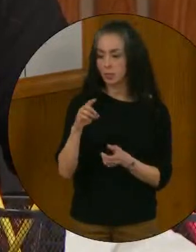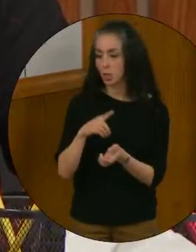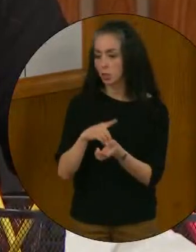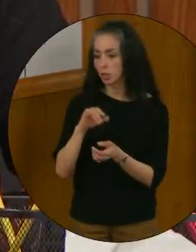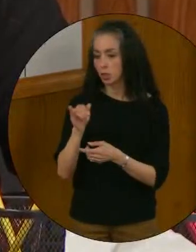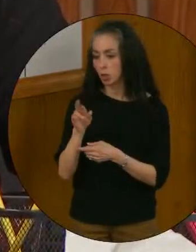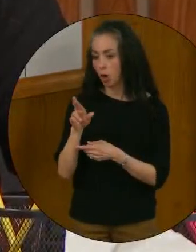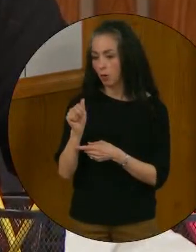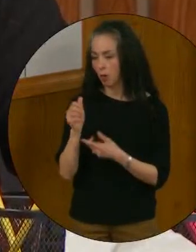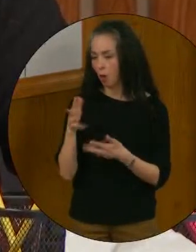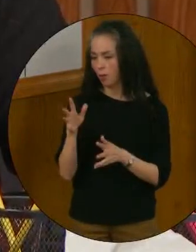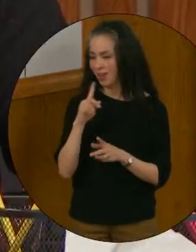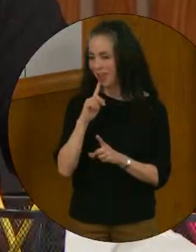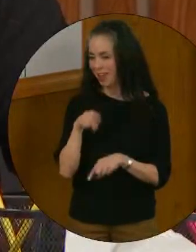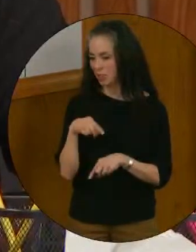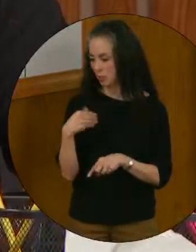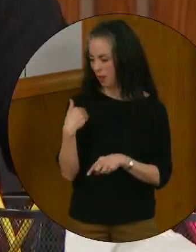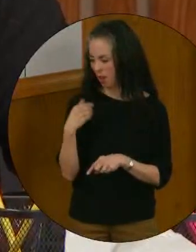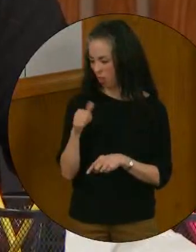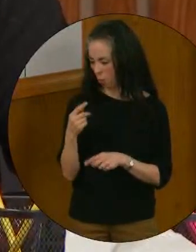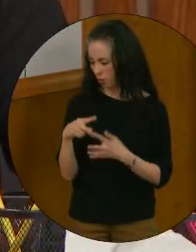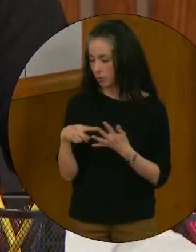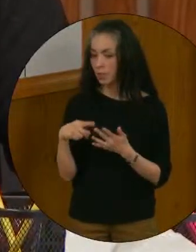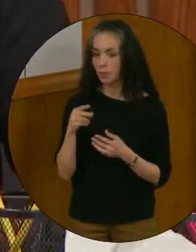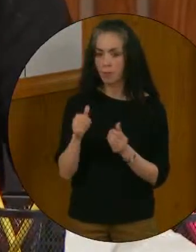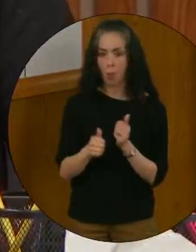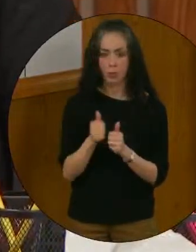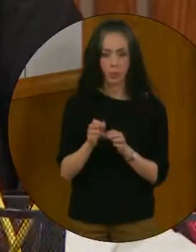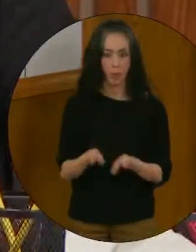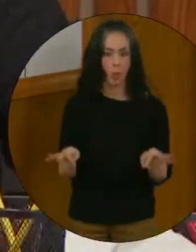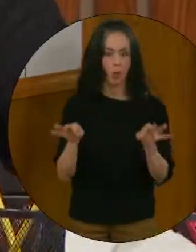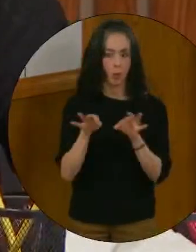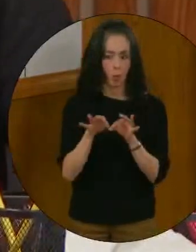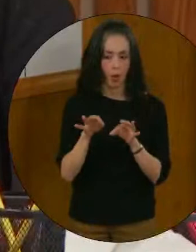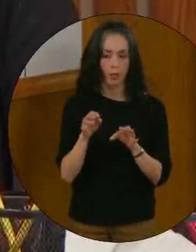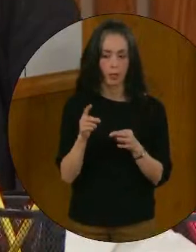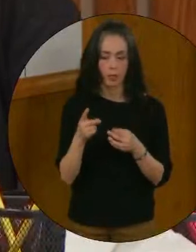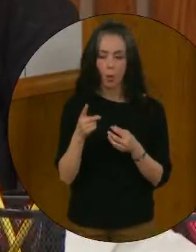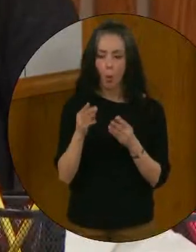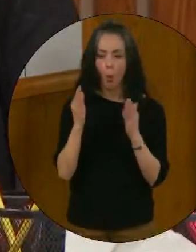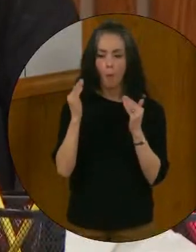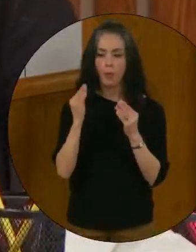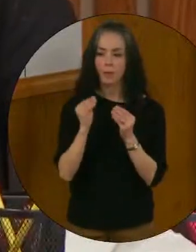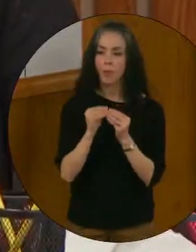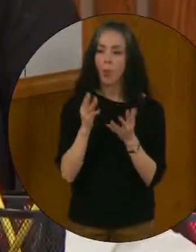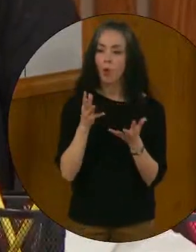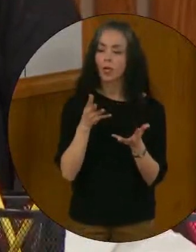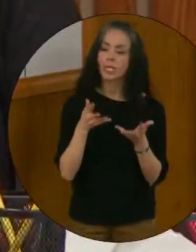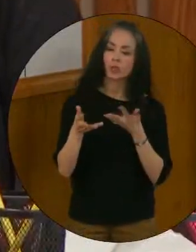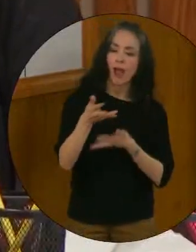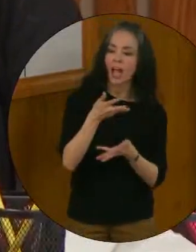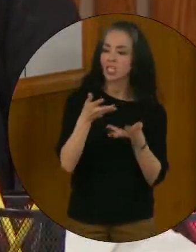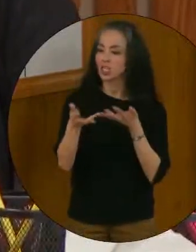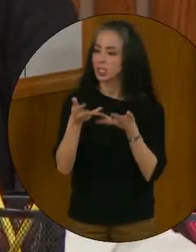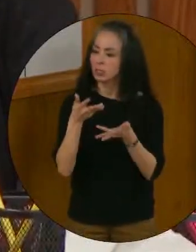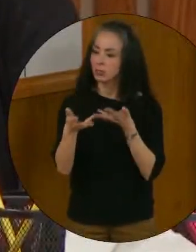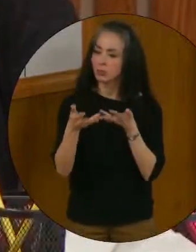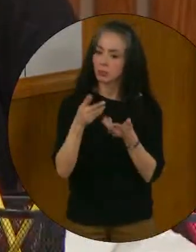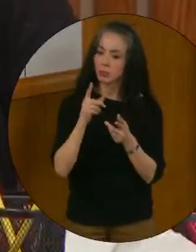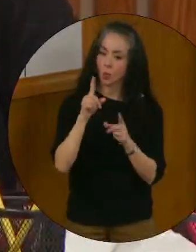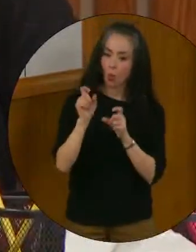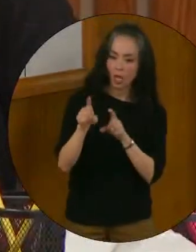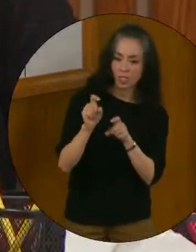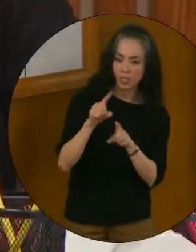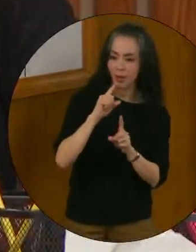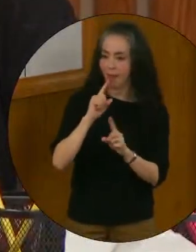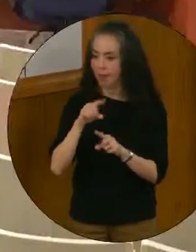already answered my other ones. But my most important one was hoping for maybe a little bit more interactional question-answer, give and take. Thank you so